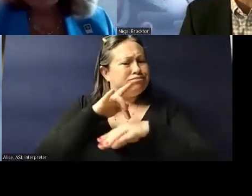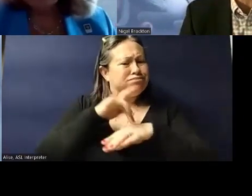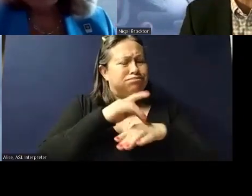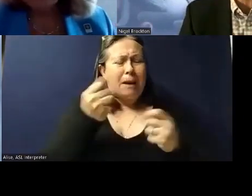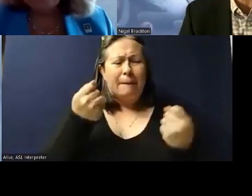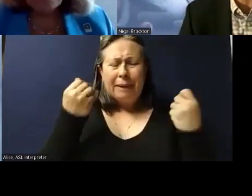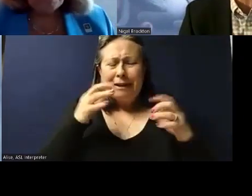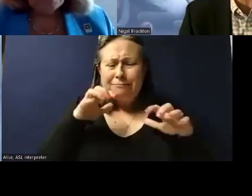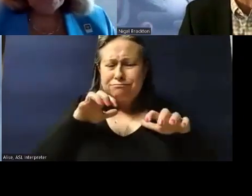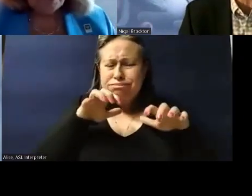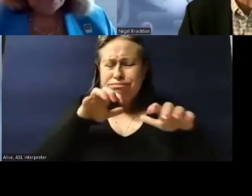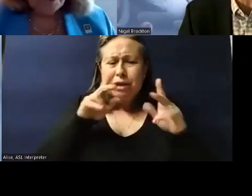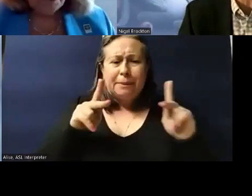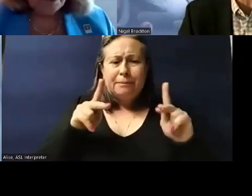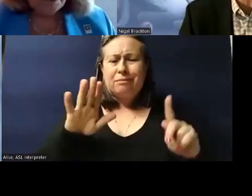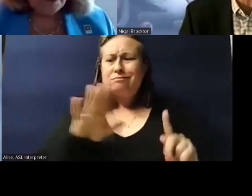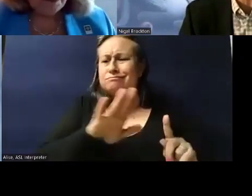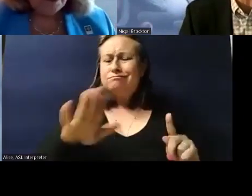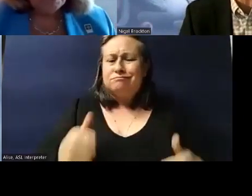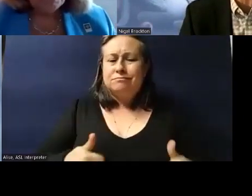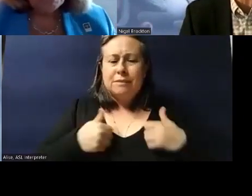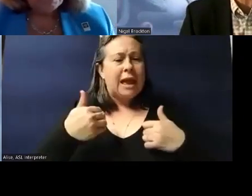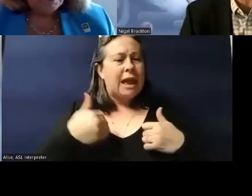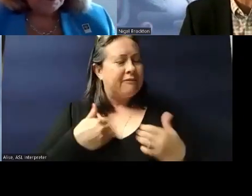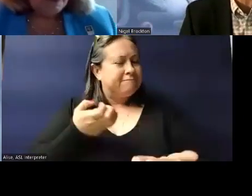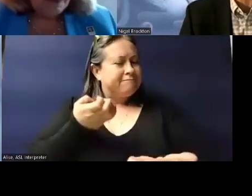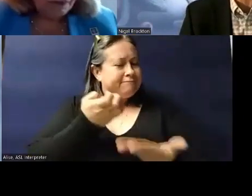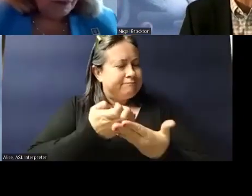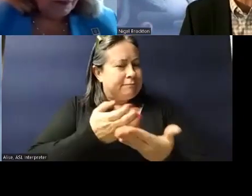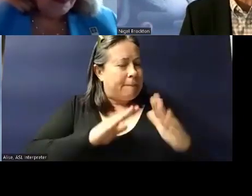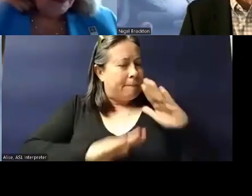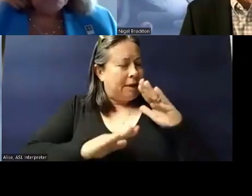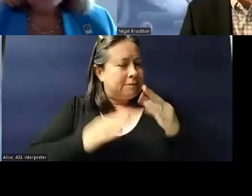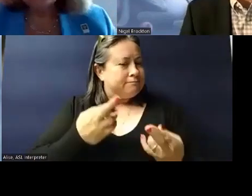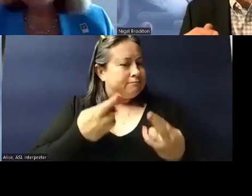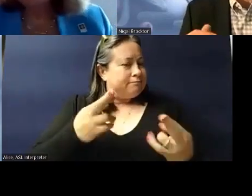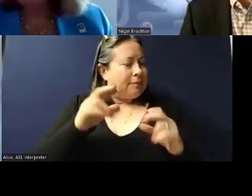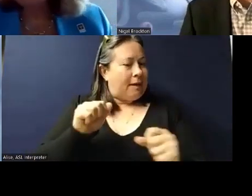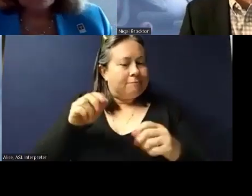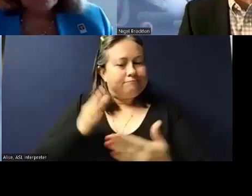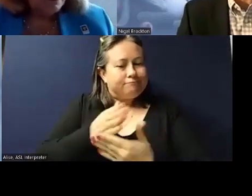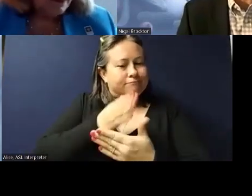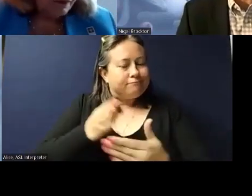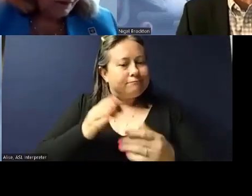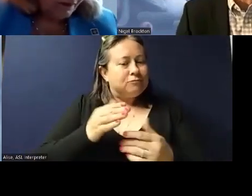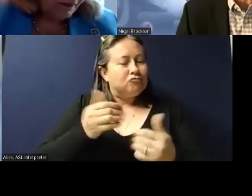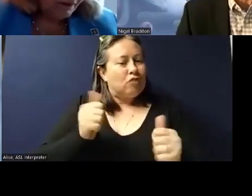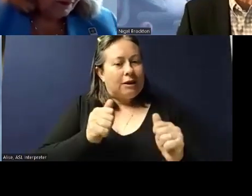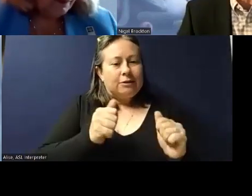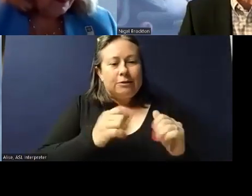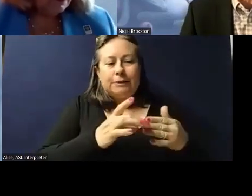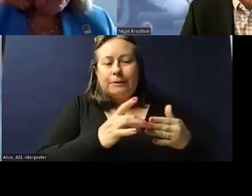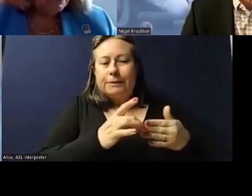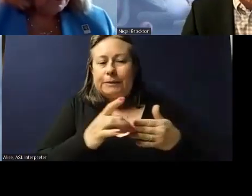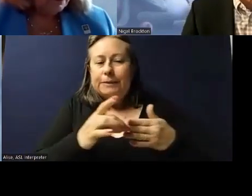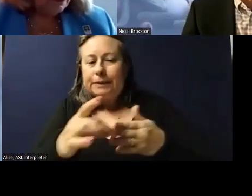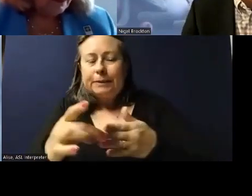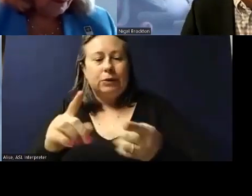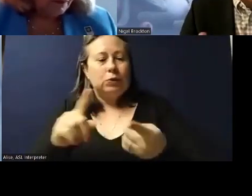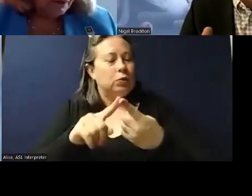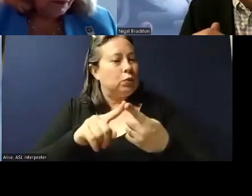do have evidence-based recommendations that we can share and try and move people towards meeting those